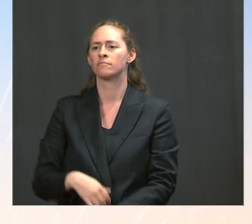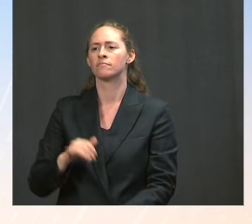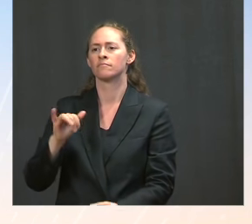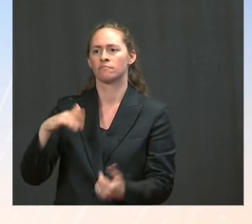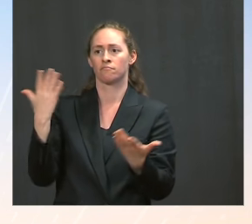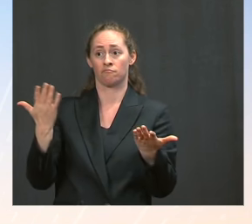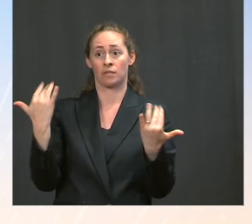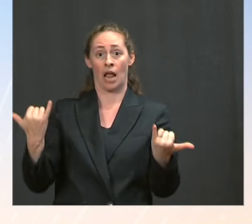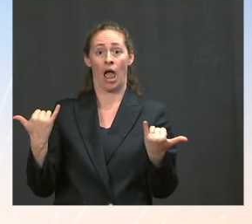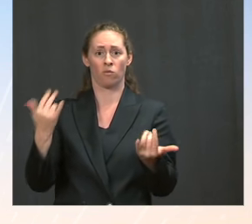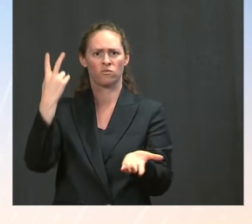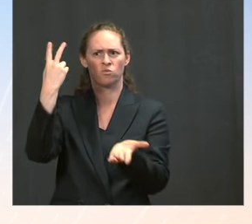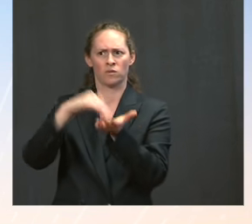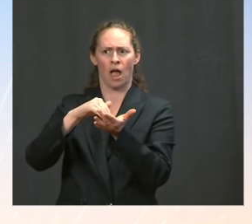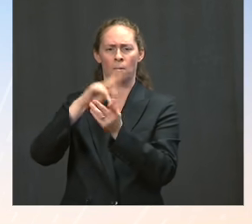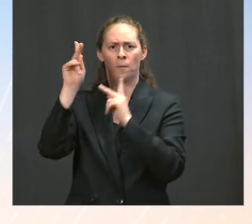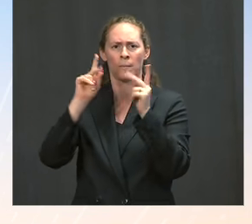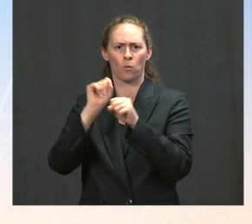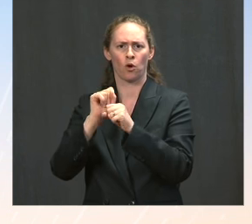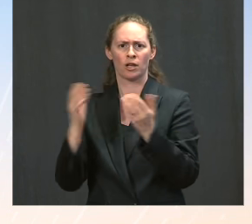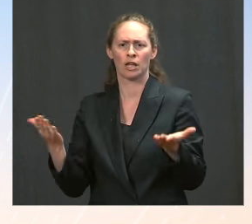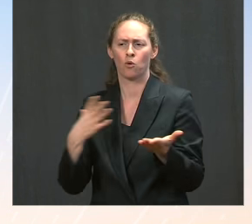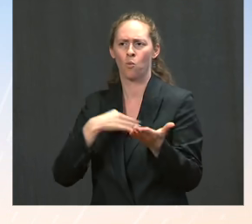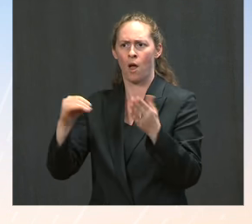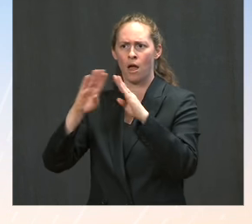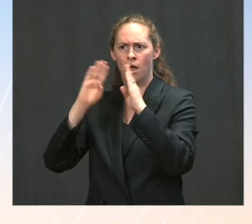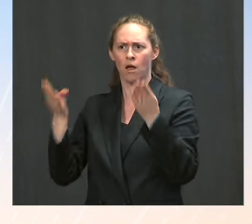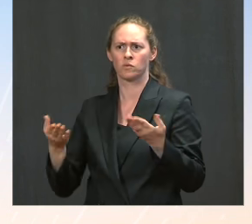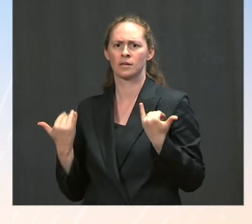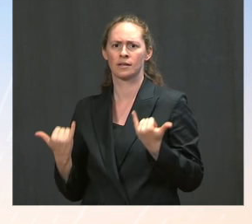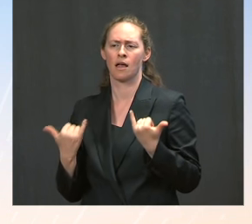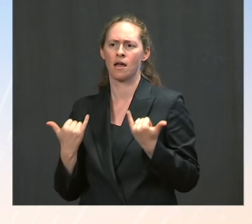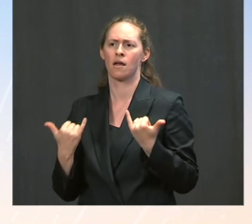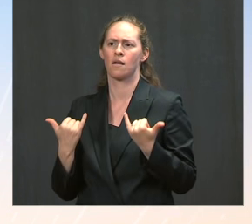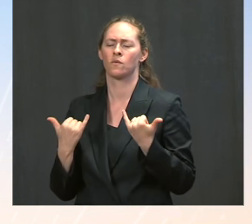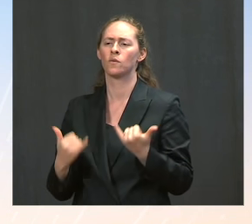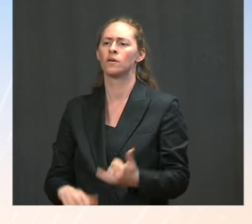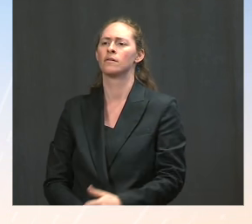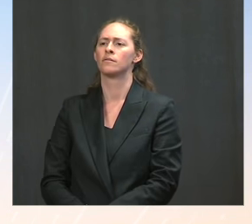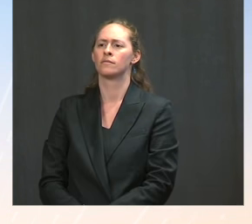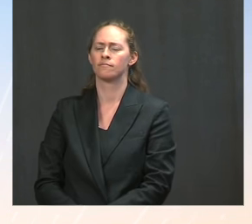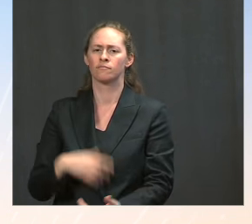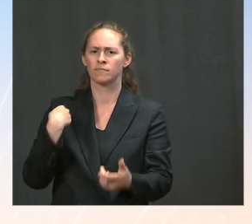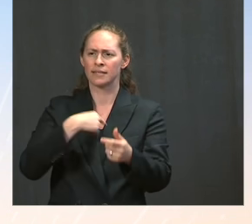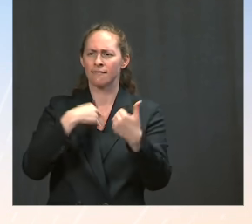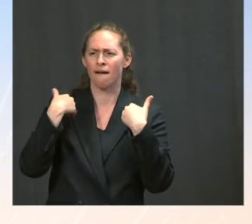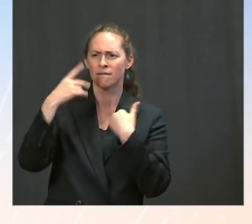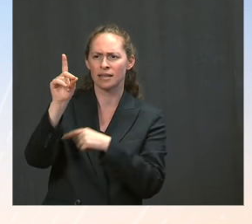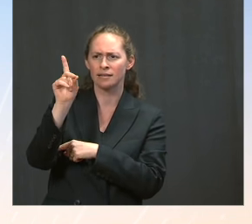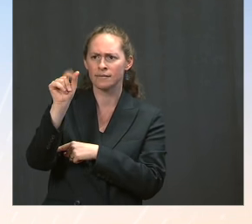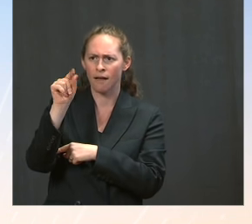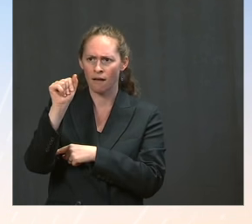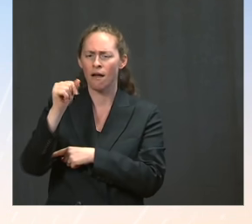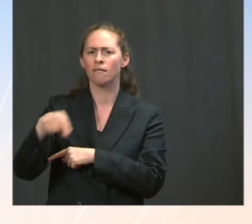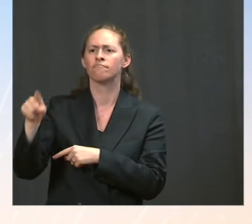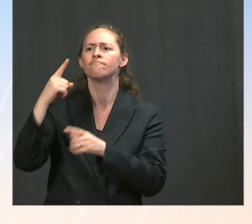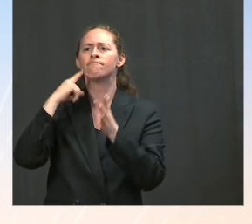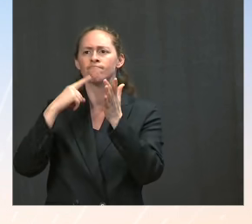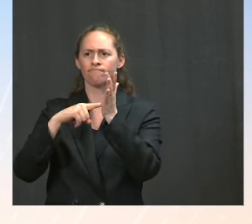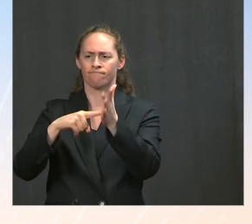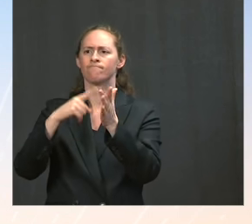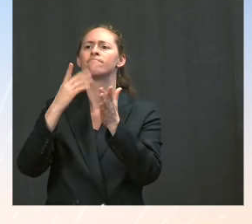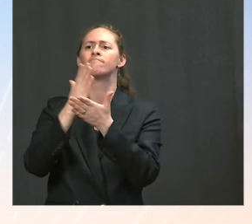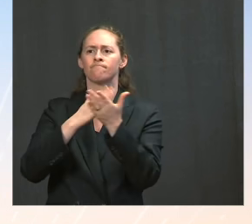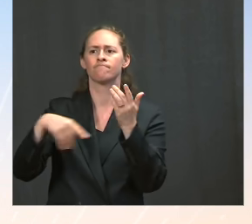so that means that just statistically speaking, there will be people who are vaccinated individuals who get COVID on the